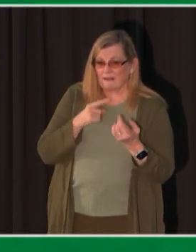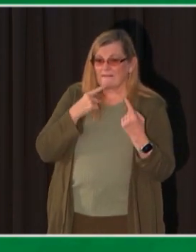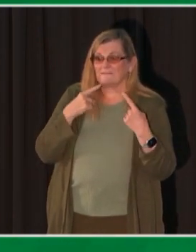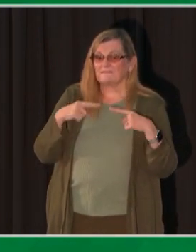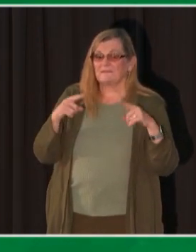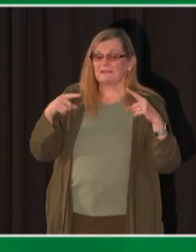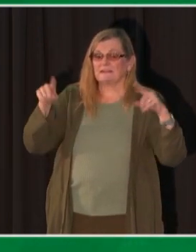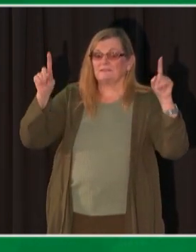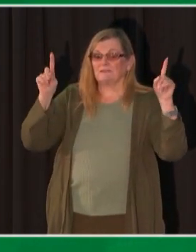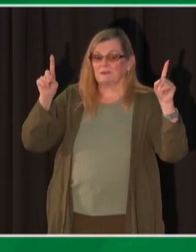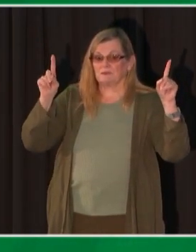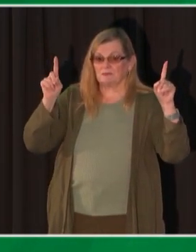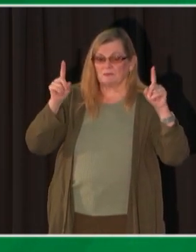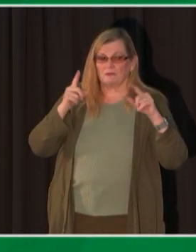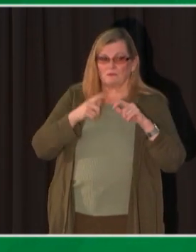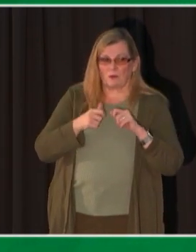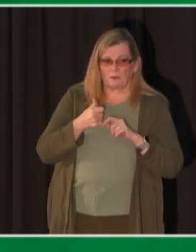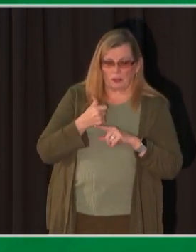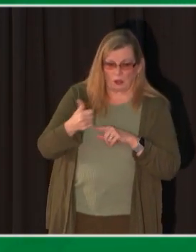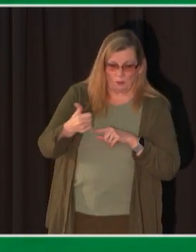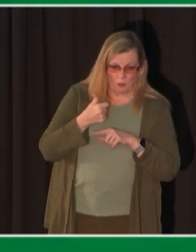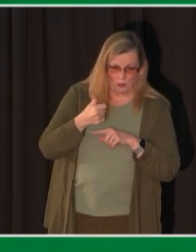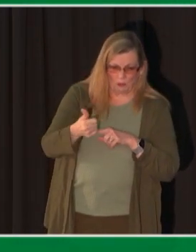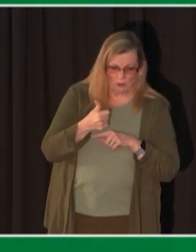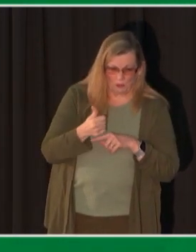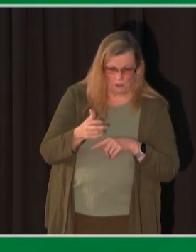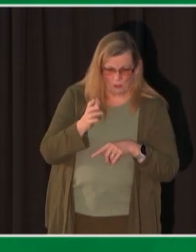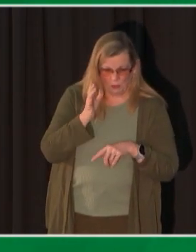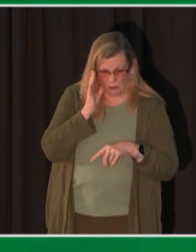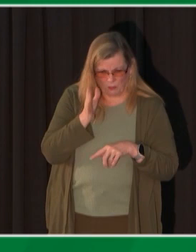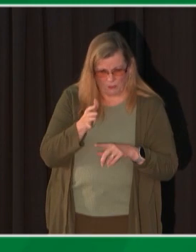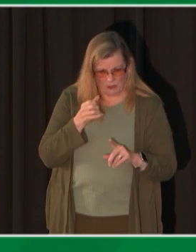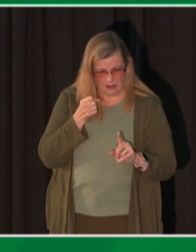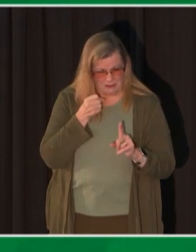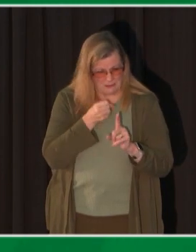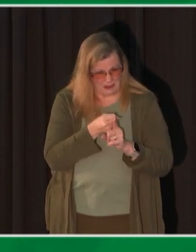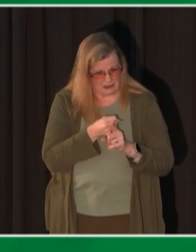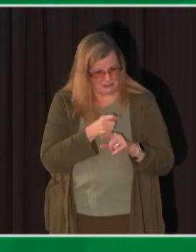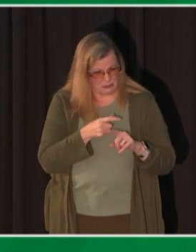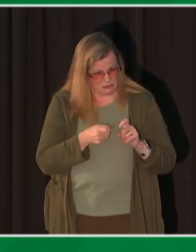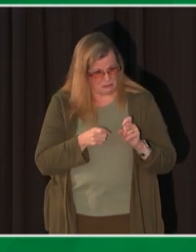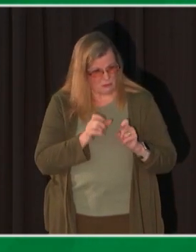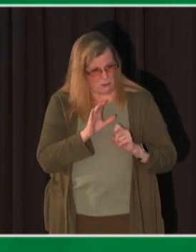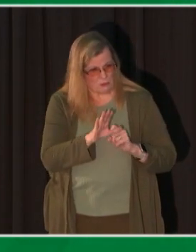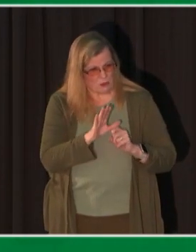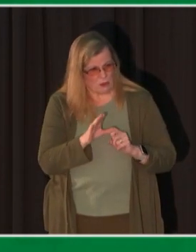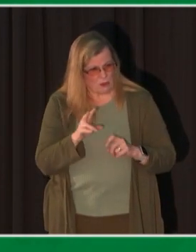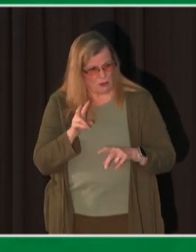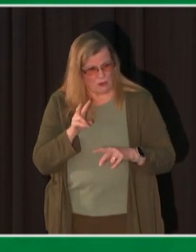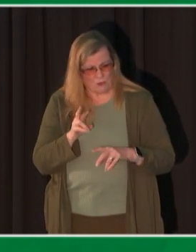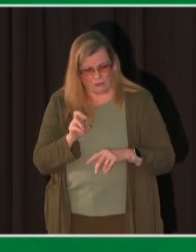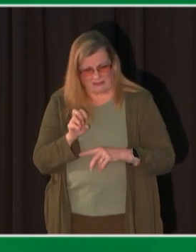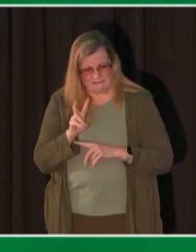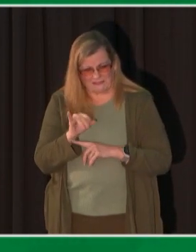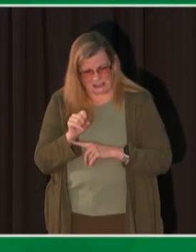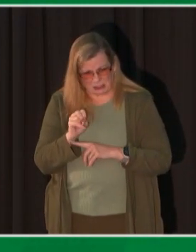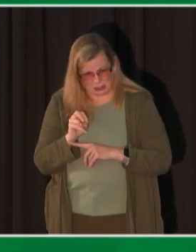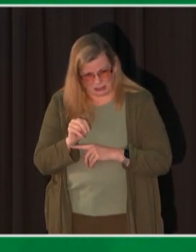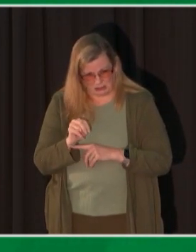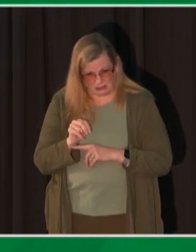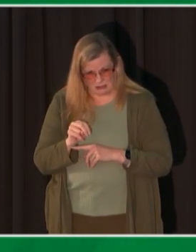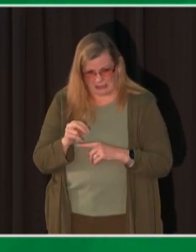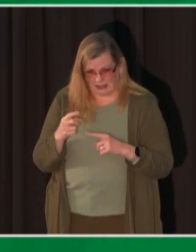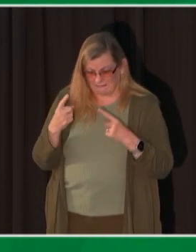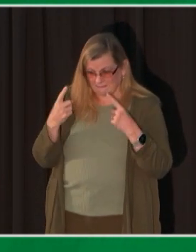into the decisions that you make. That was in addition to obviously health guidelines. How did the effectiveness of remote learning play into